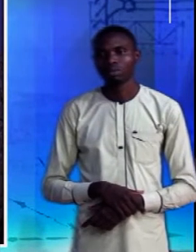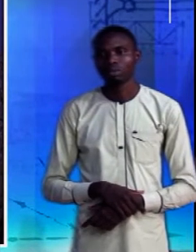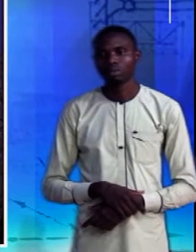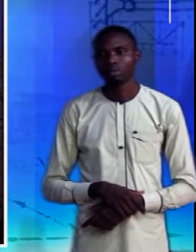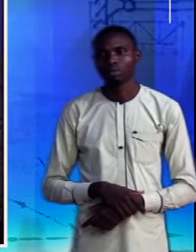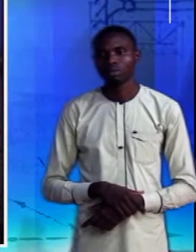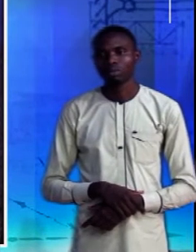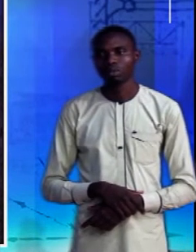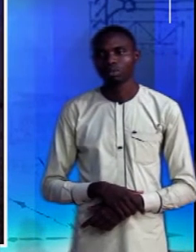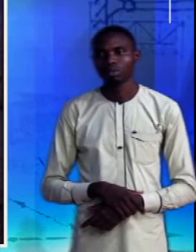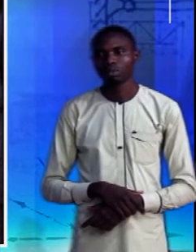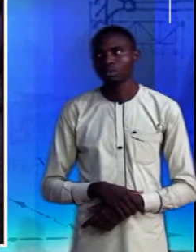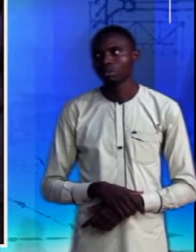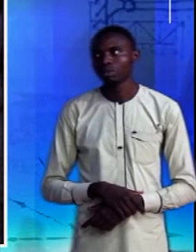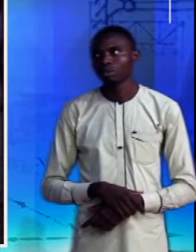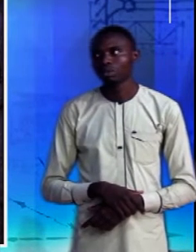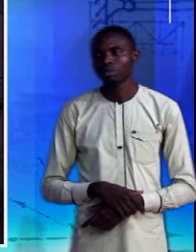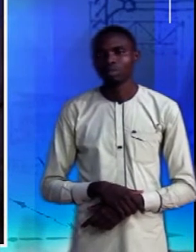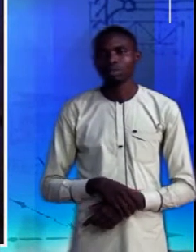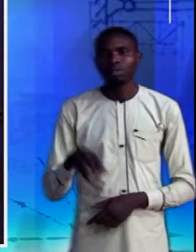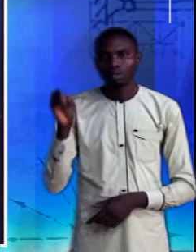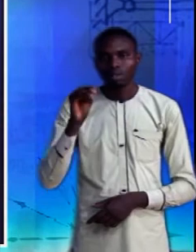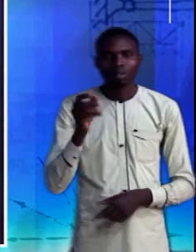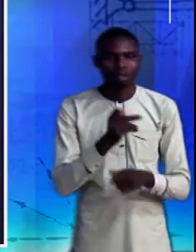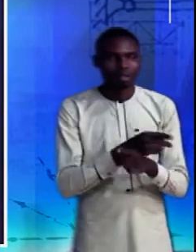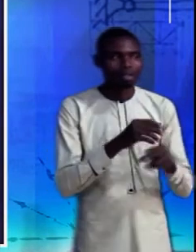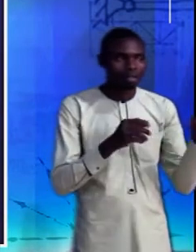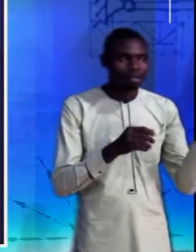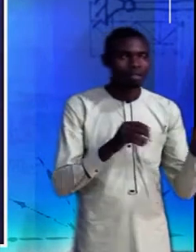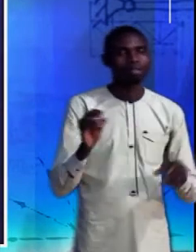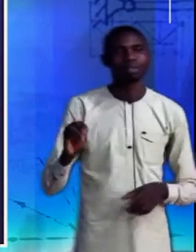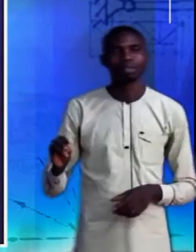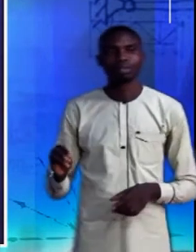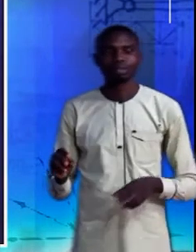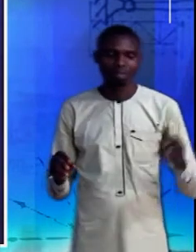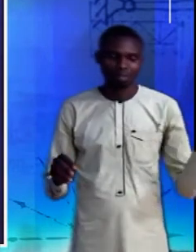720 hours. I hope you are with me.